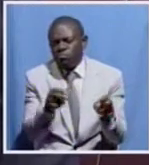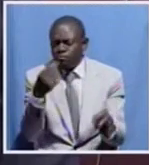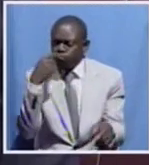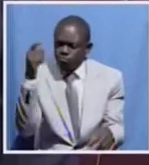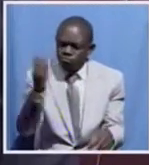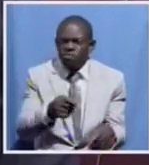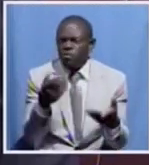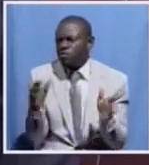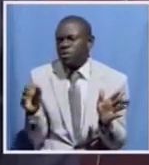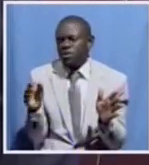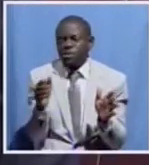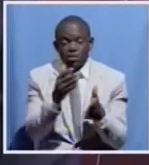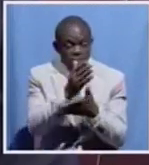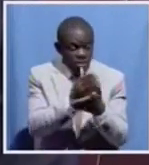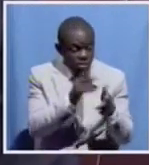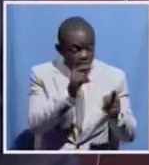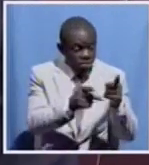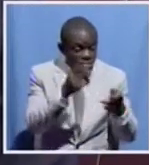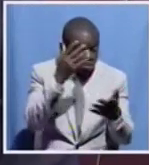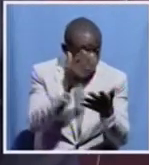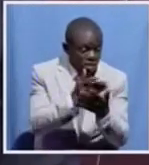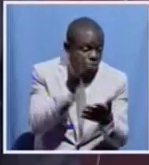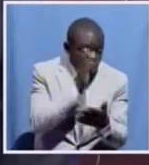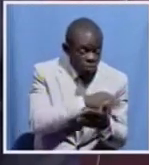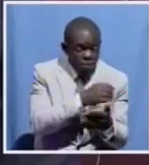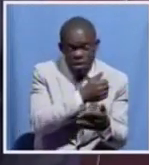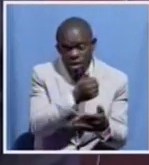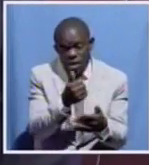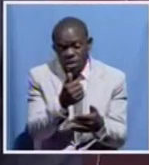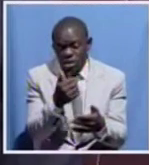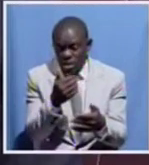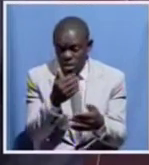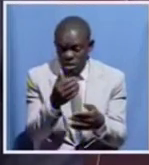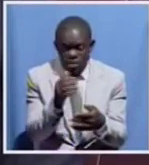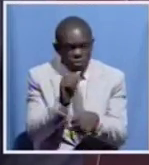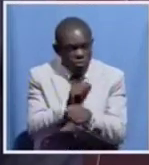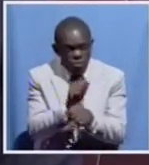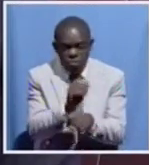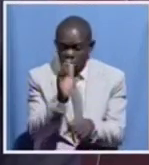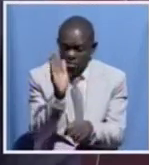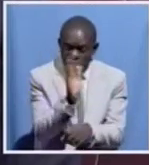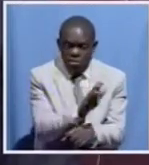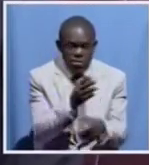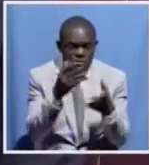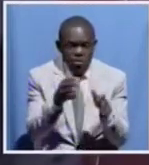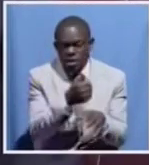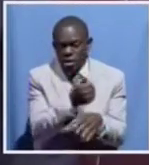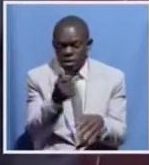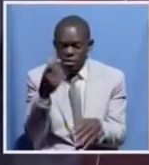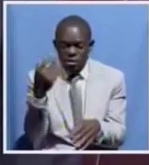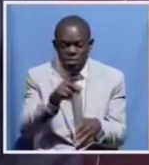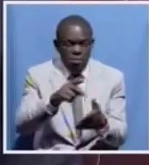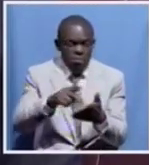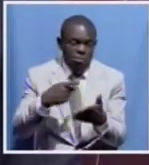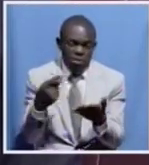there is people who have been fired. You know that there is people that have resigned. You know that the people that have been suspended. And you know that there has been public statements